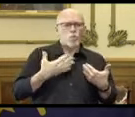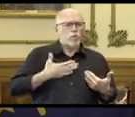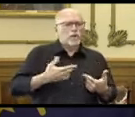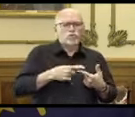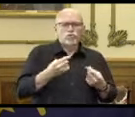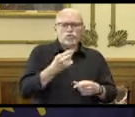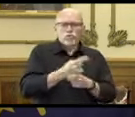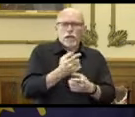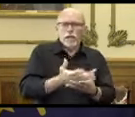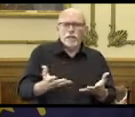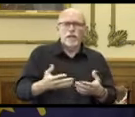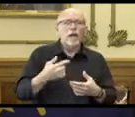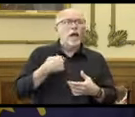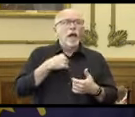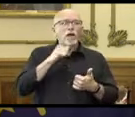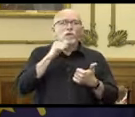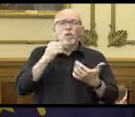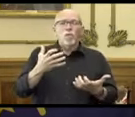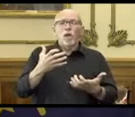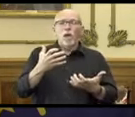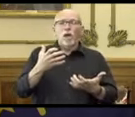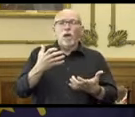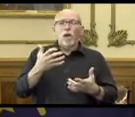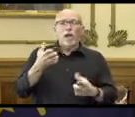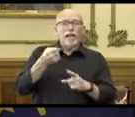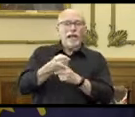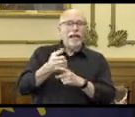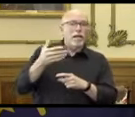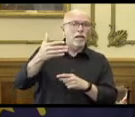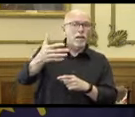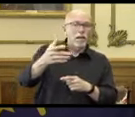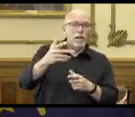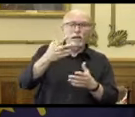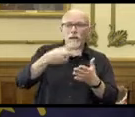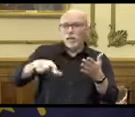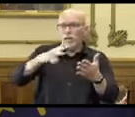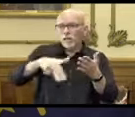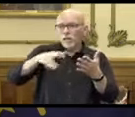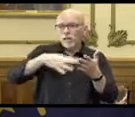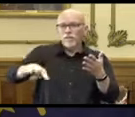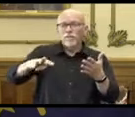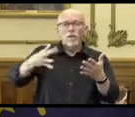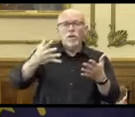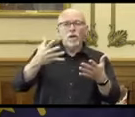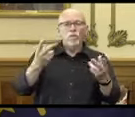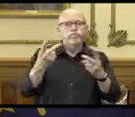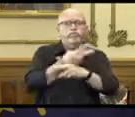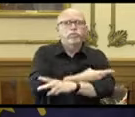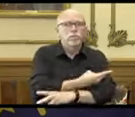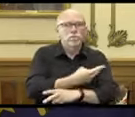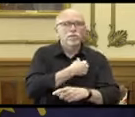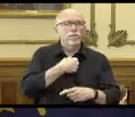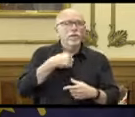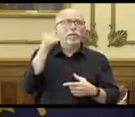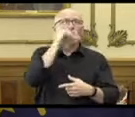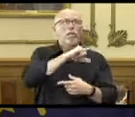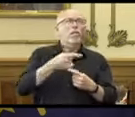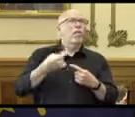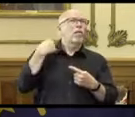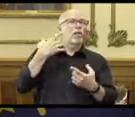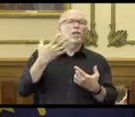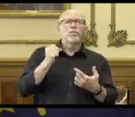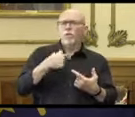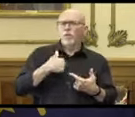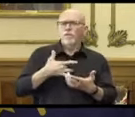liberating, by the way. I don't want us to be in that situation 4 weeks from now. And so very comfortable. Had